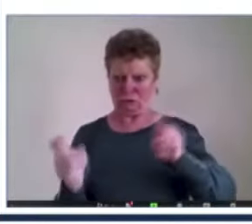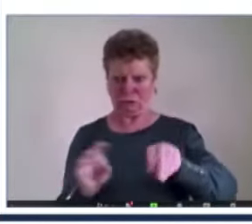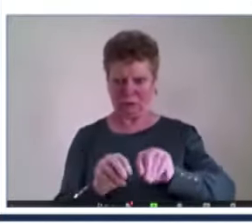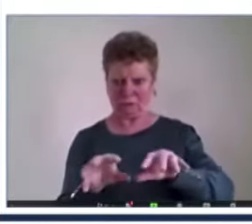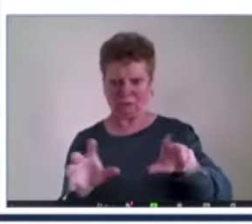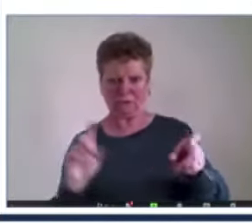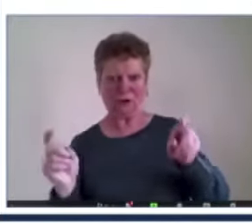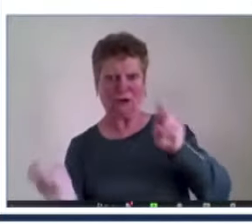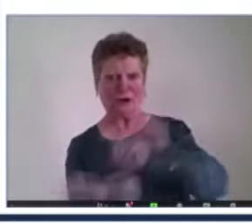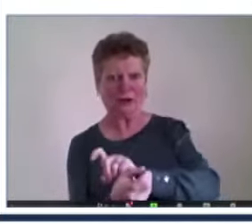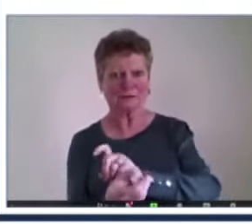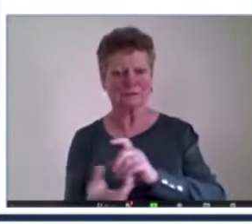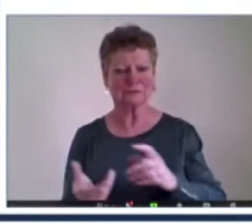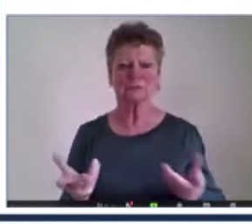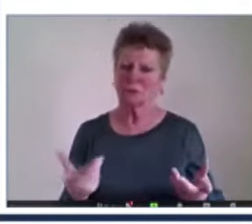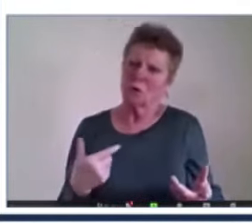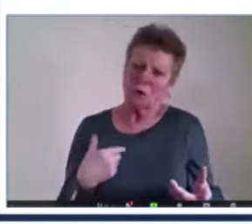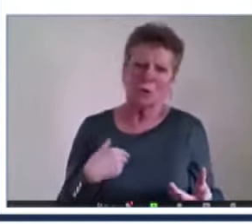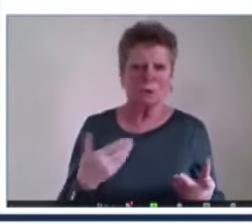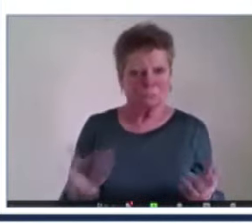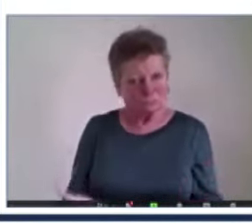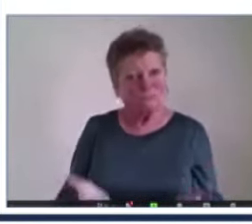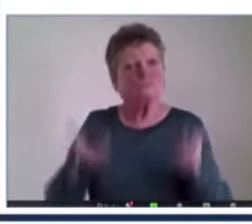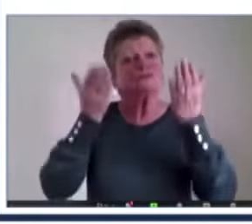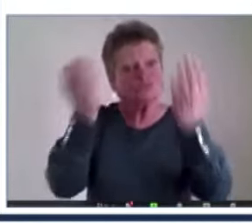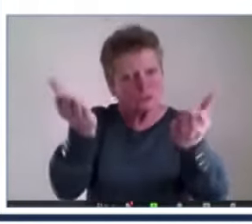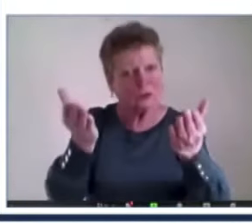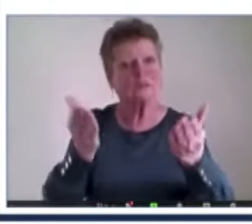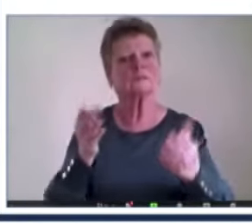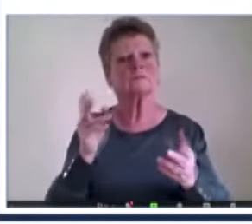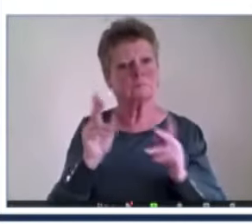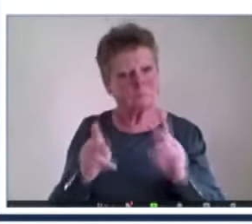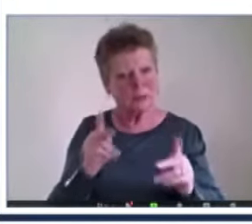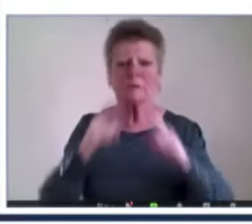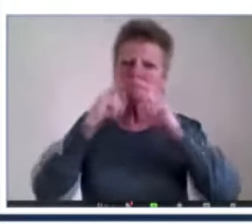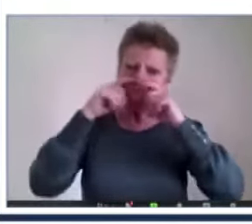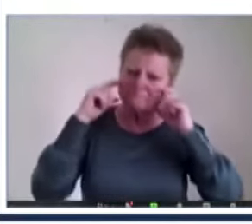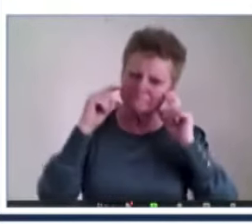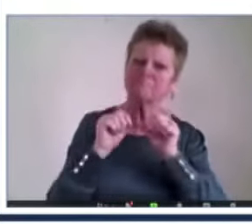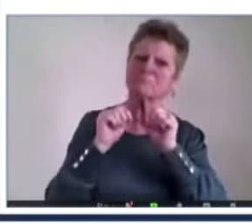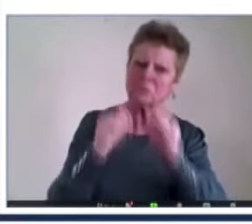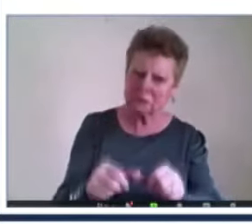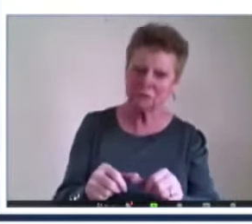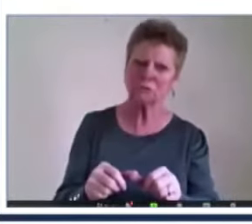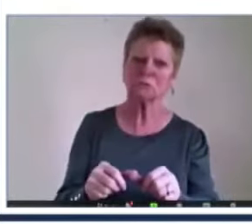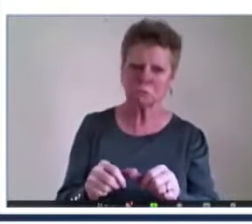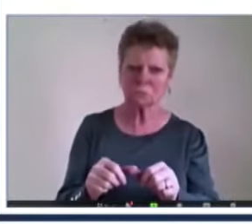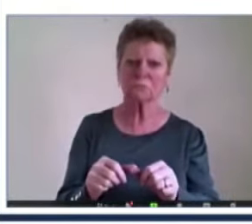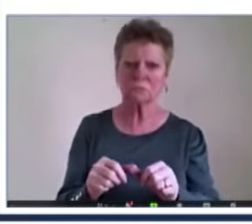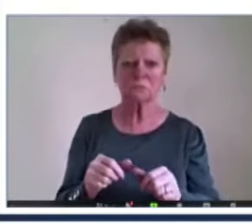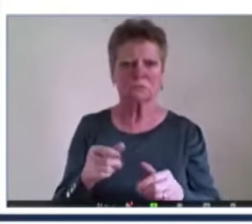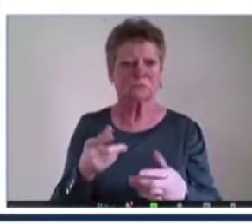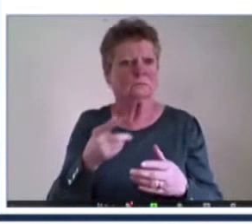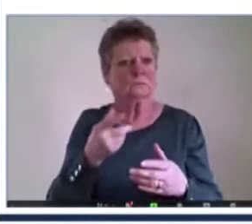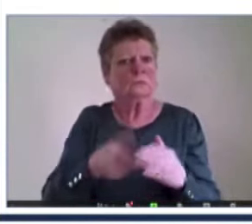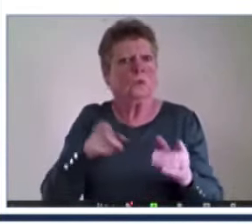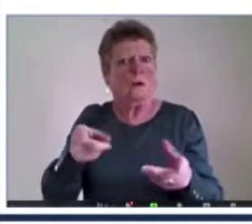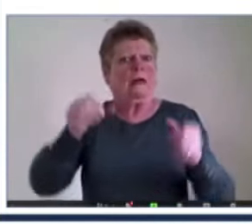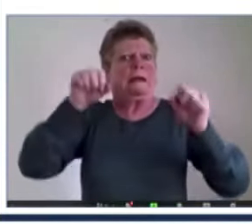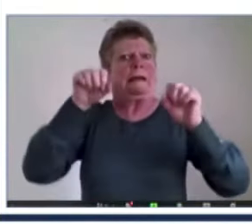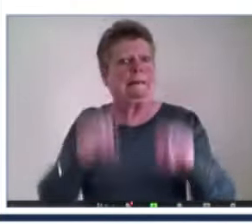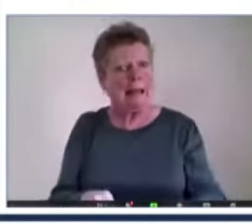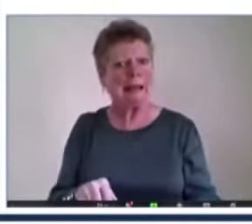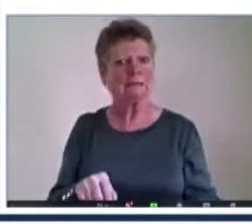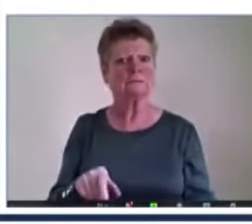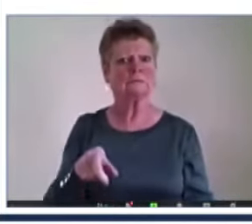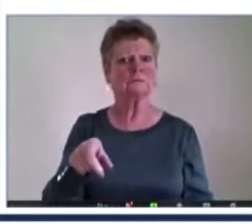we recommend that people continue to mask and do what they can and what they know is